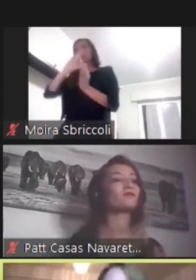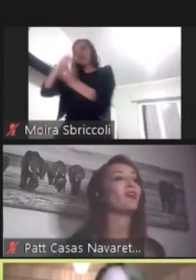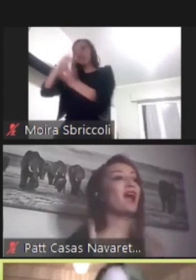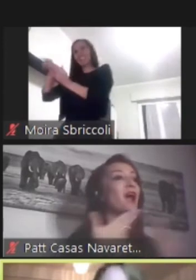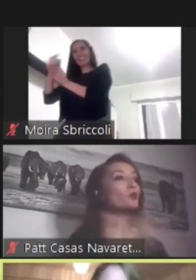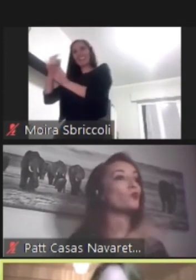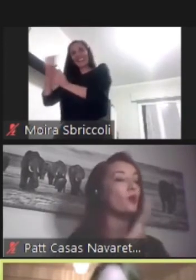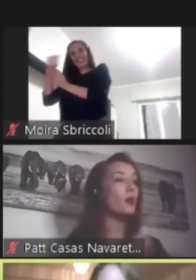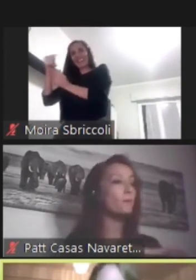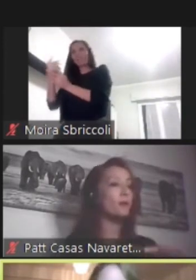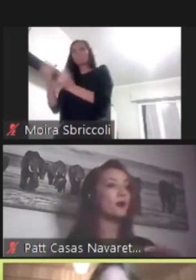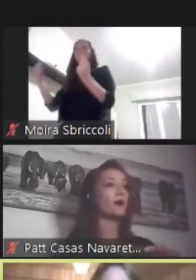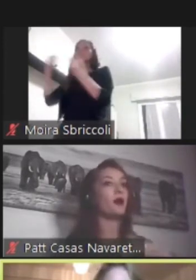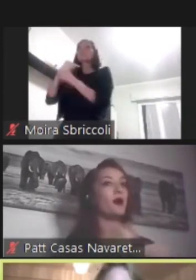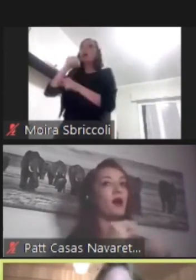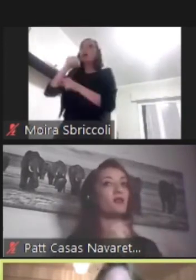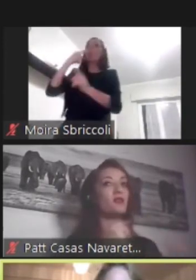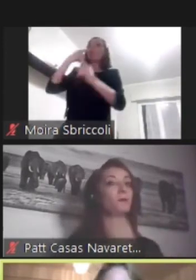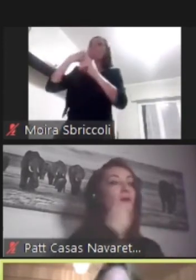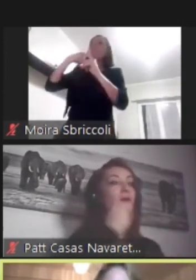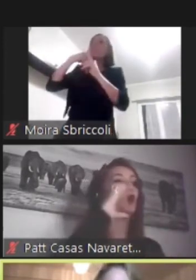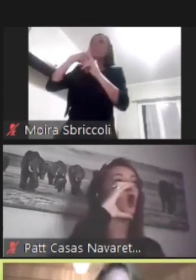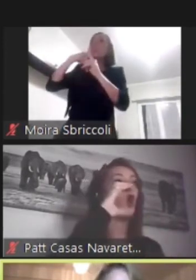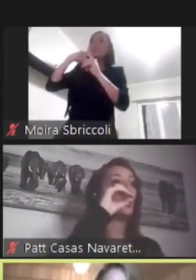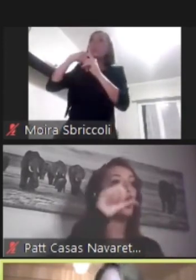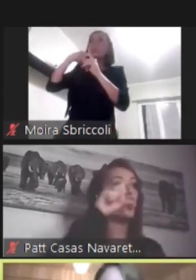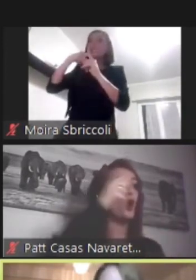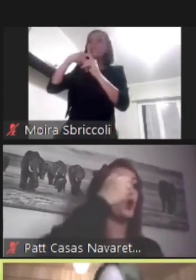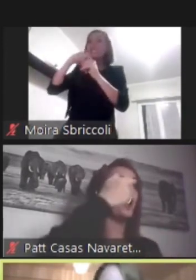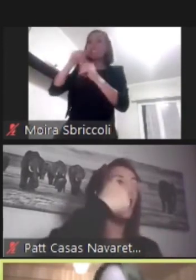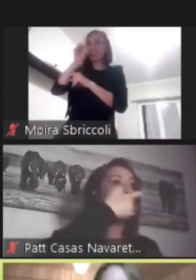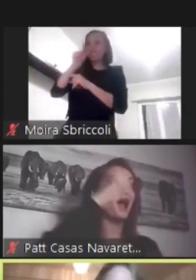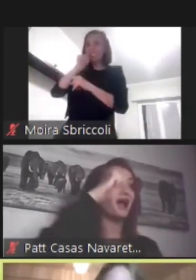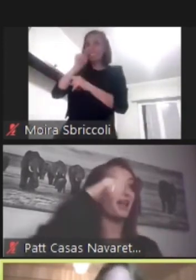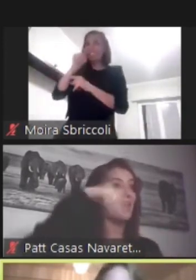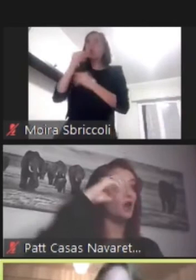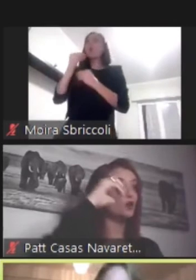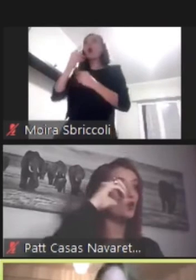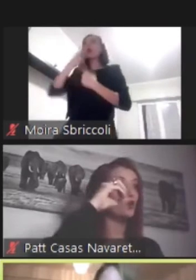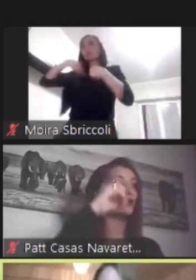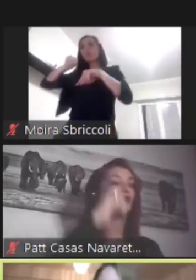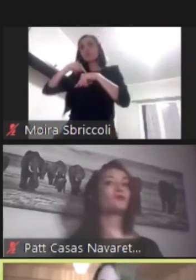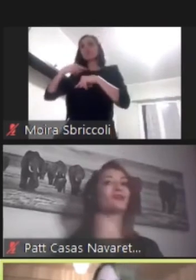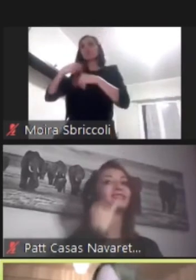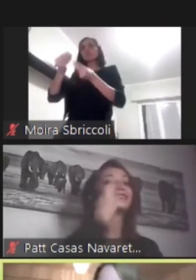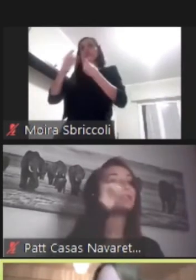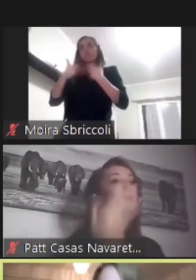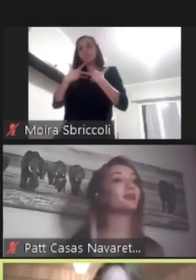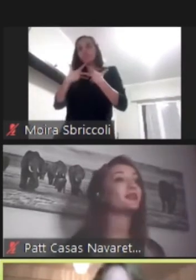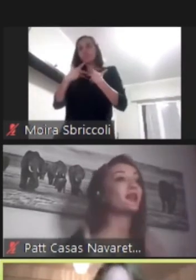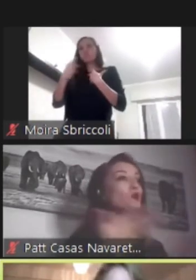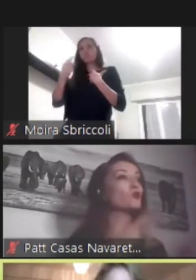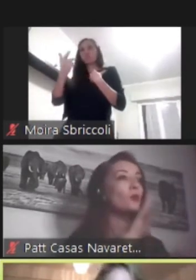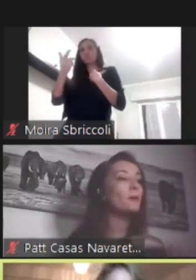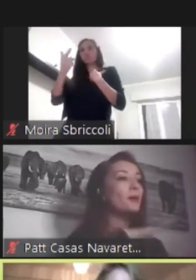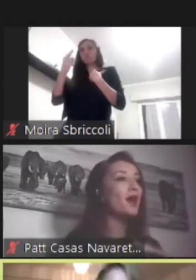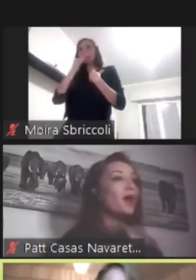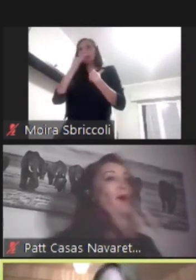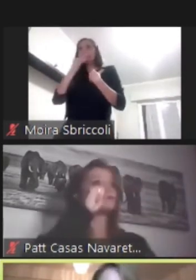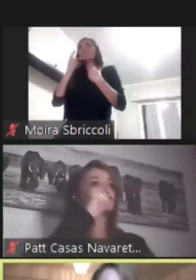is highly anti-inflammatory as well. So it really helps with your digestive